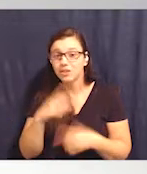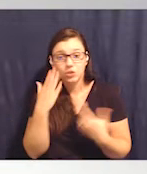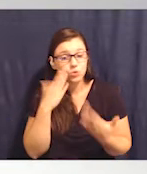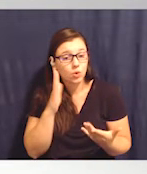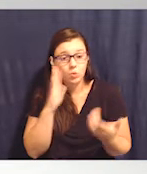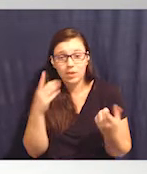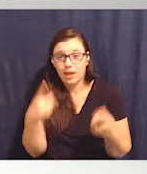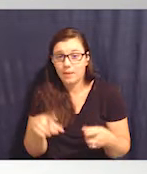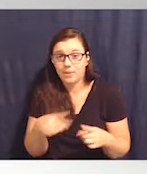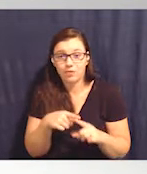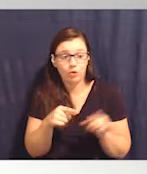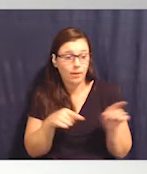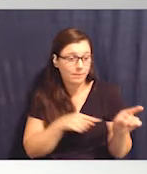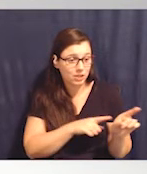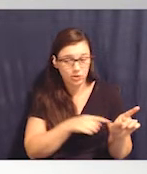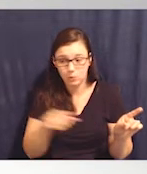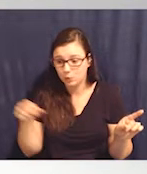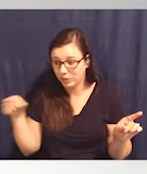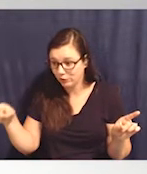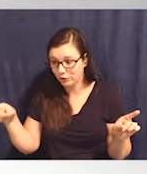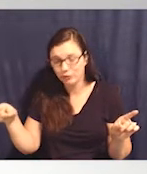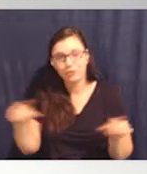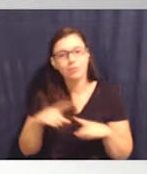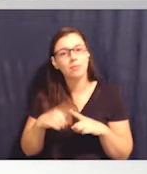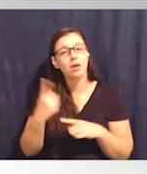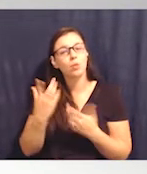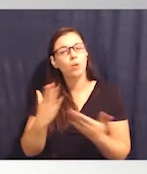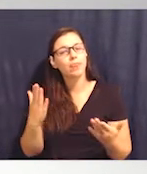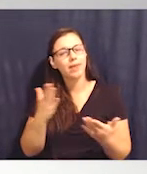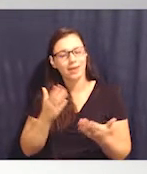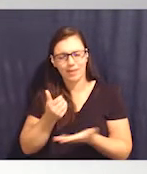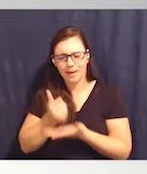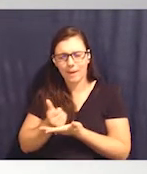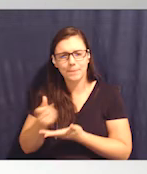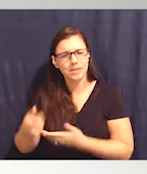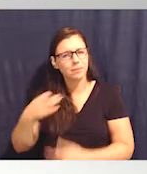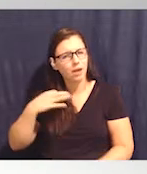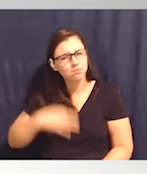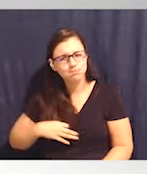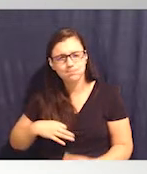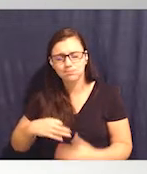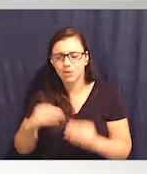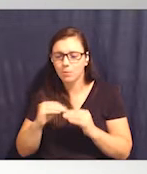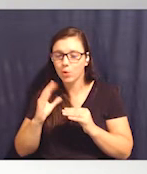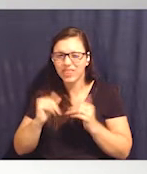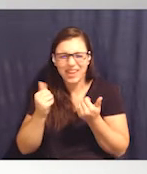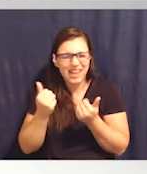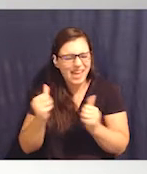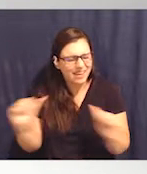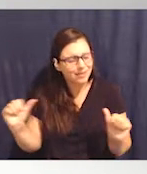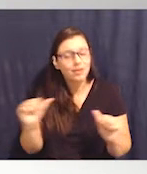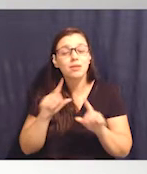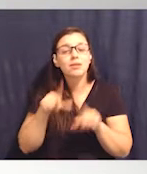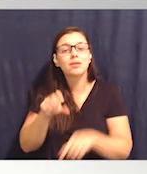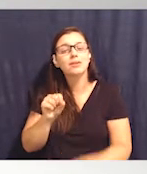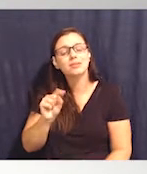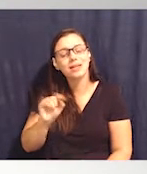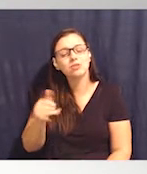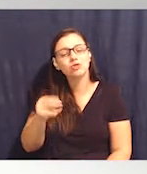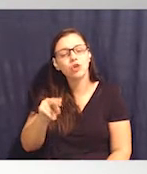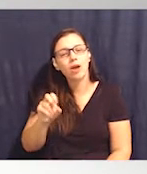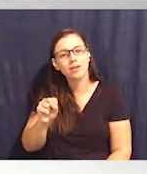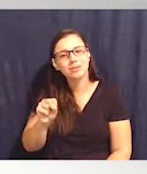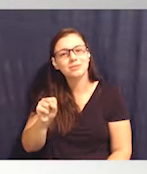but the one thing that served him more than anything else, when he went to St. John's River Community College for his associate's degree.